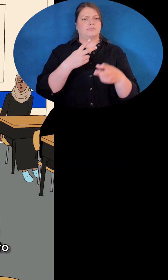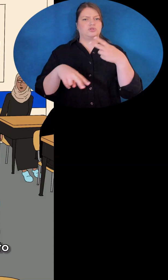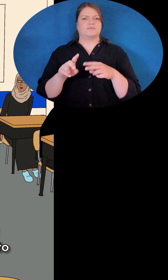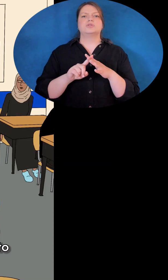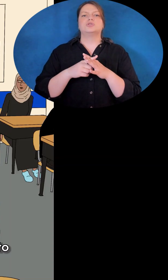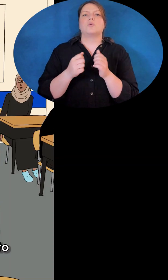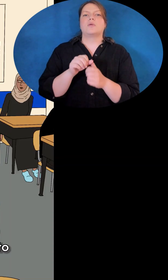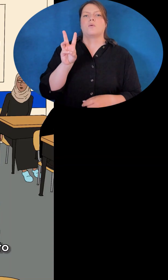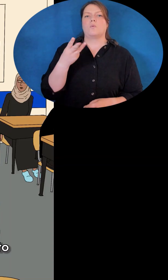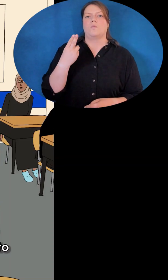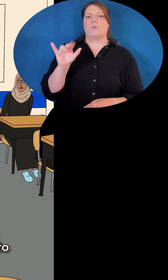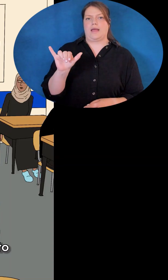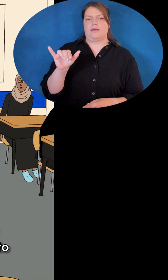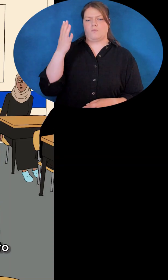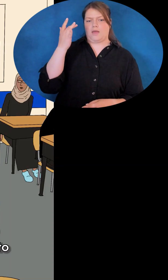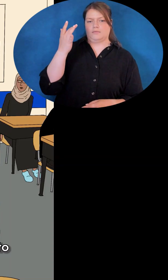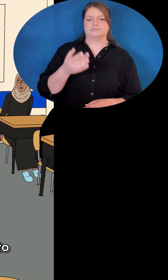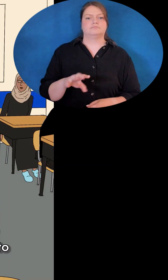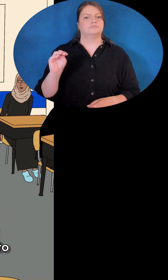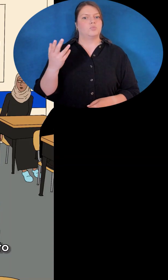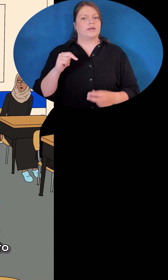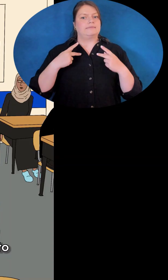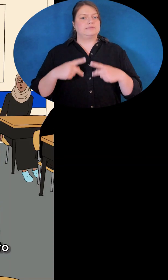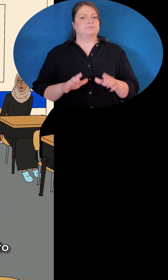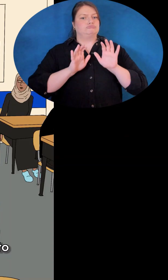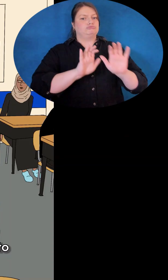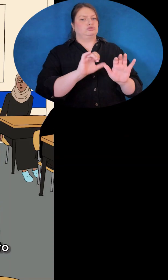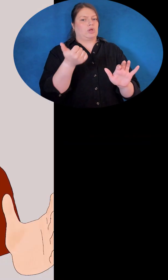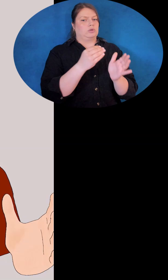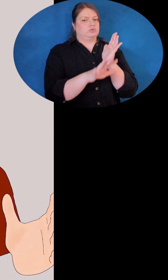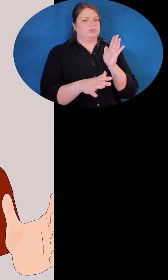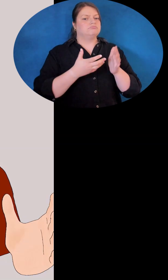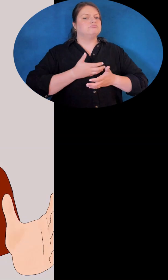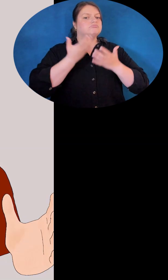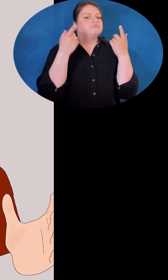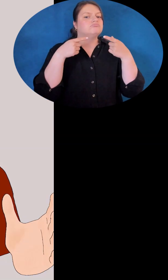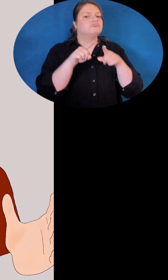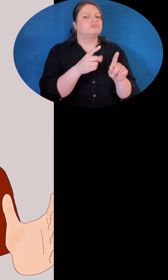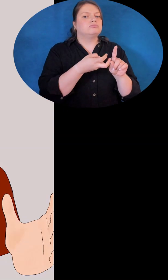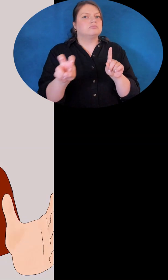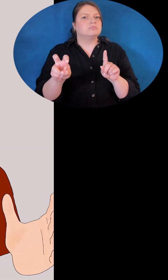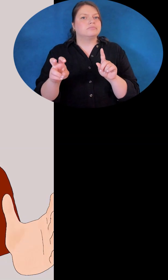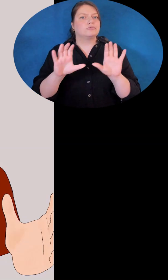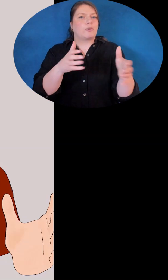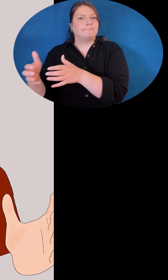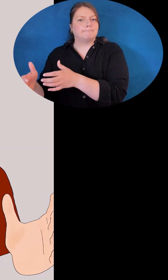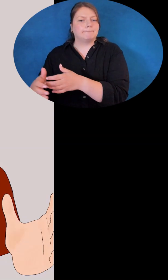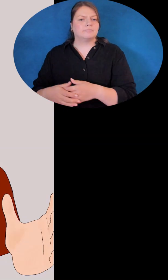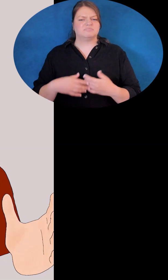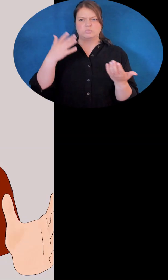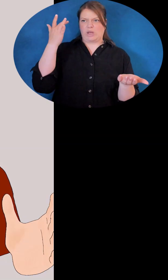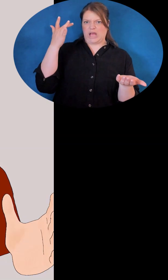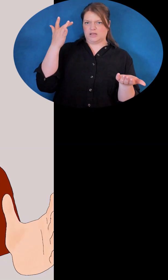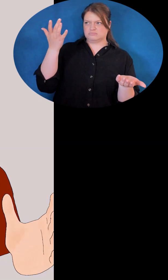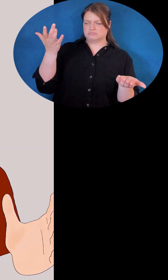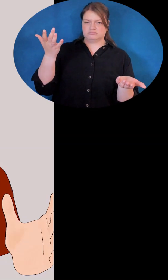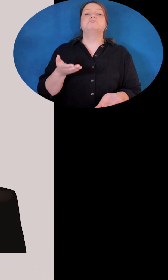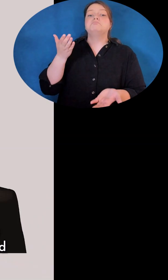physically pushed another student and yelled out during the transition to getting into groups. Why did Morgan respond this way?